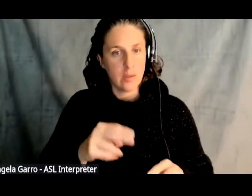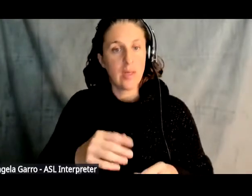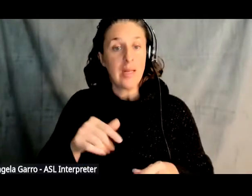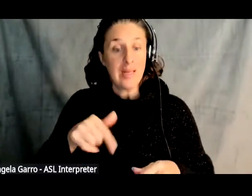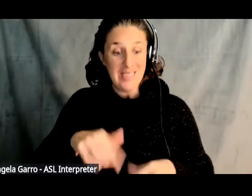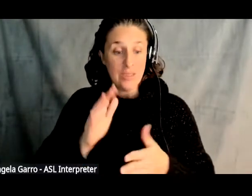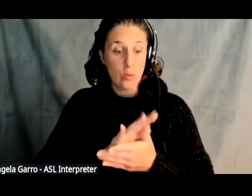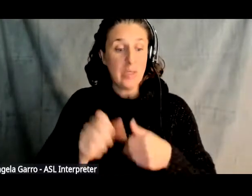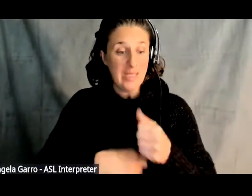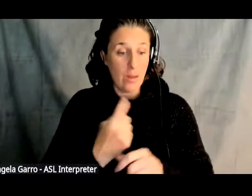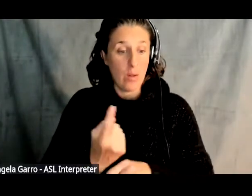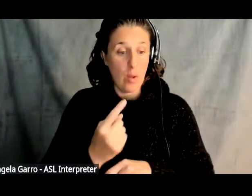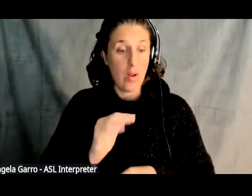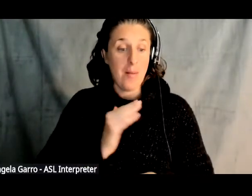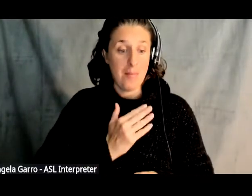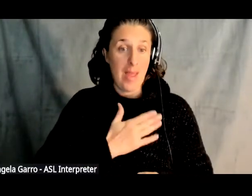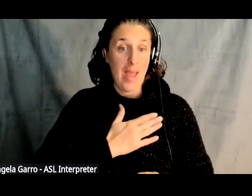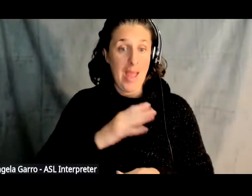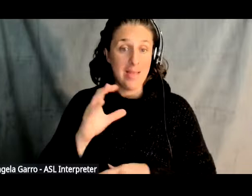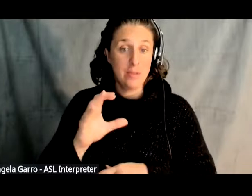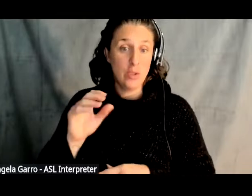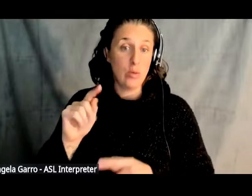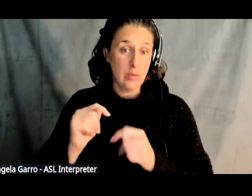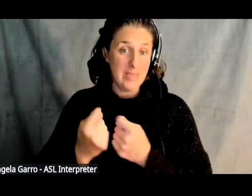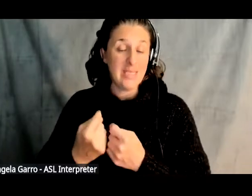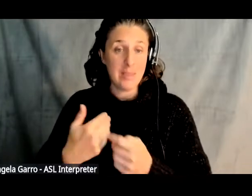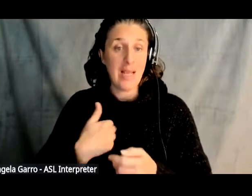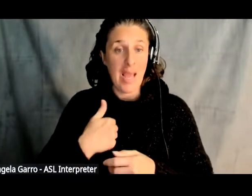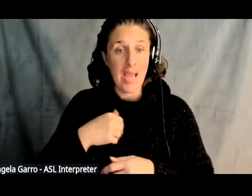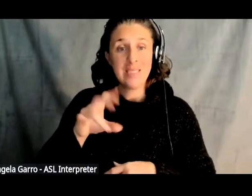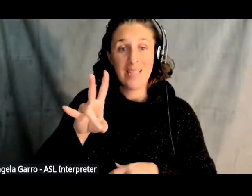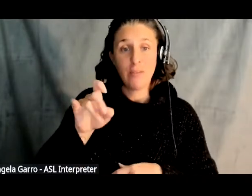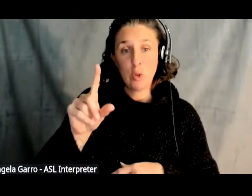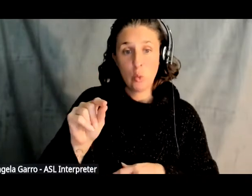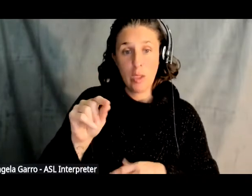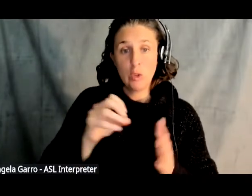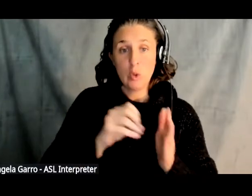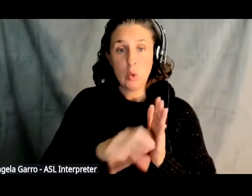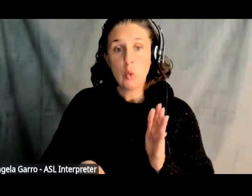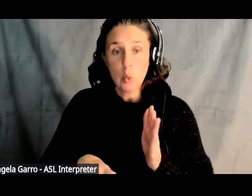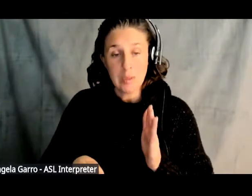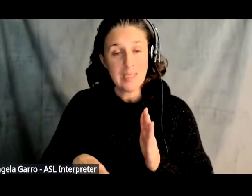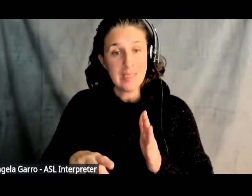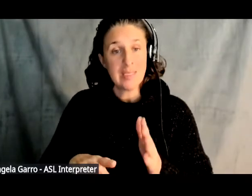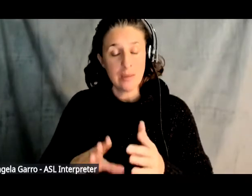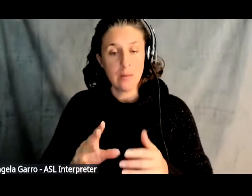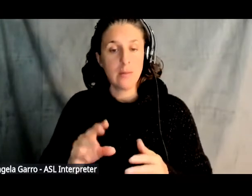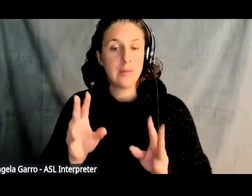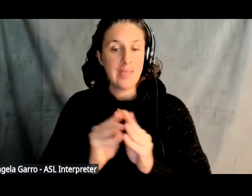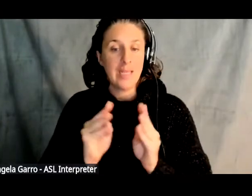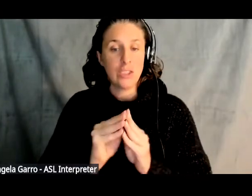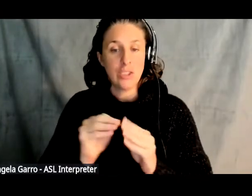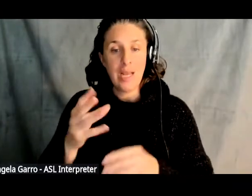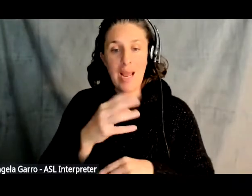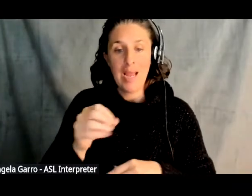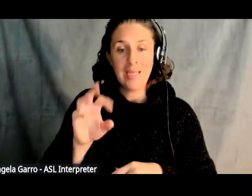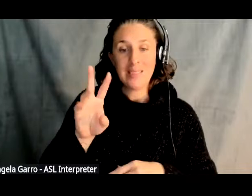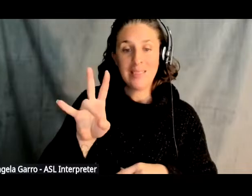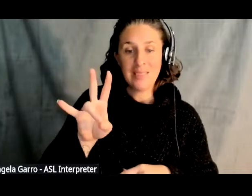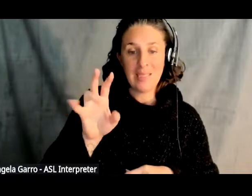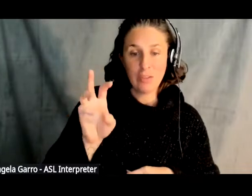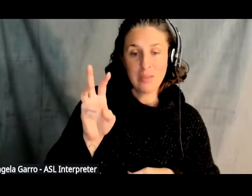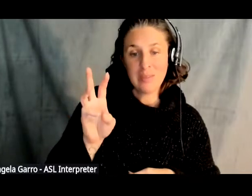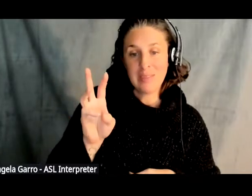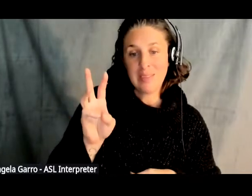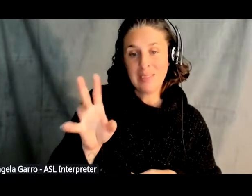had 720 individual student sessions and 767 additional student visits to the CHS